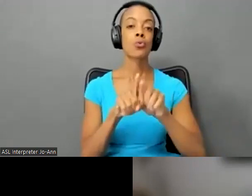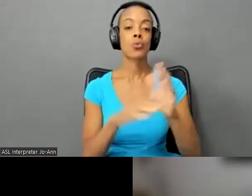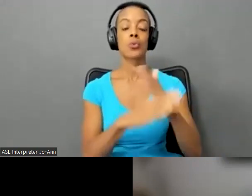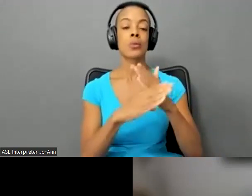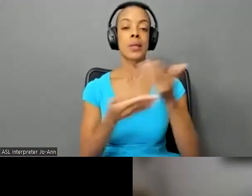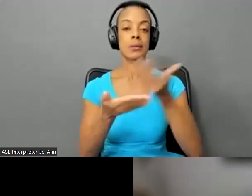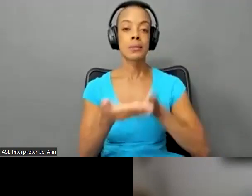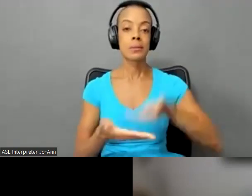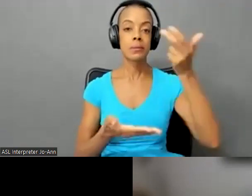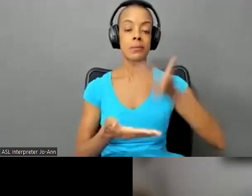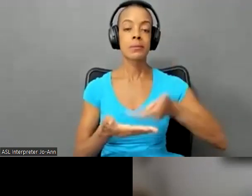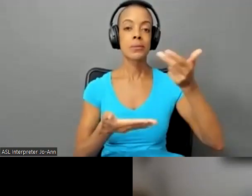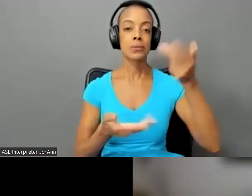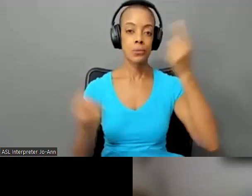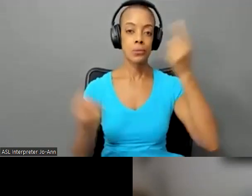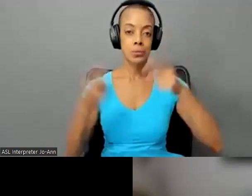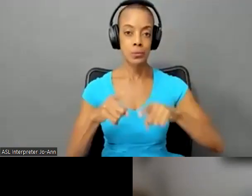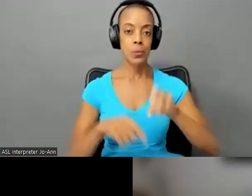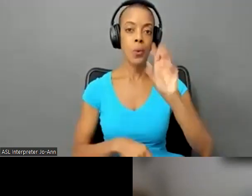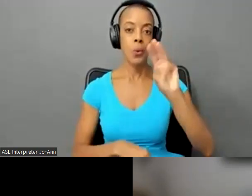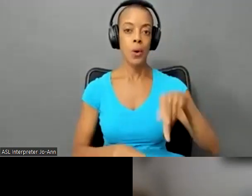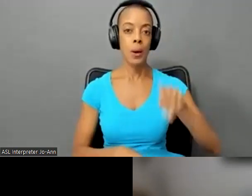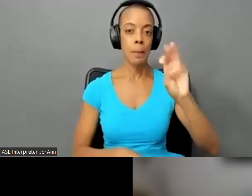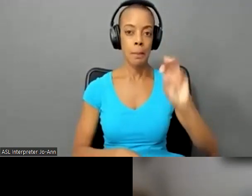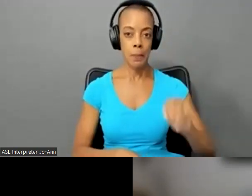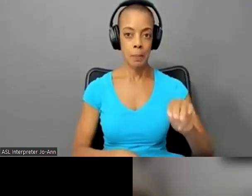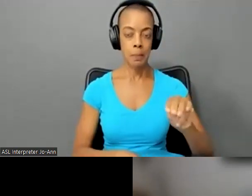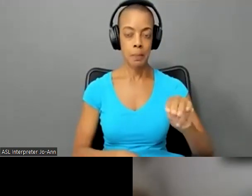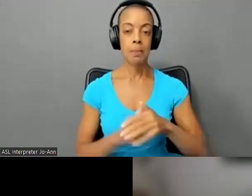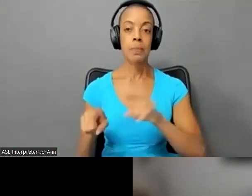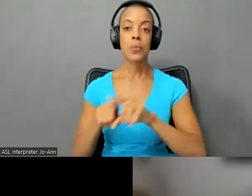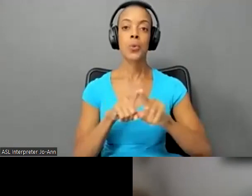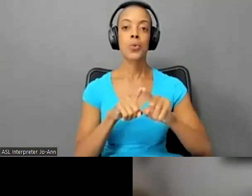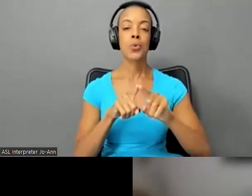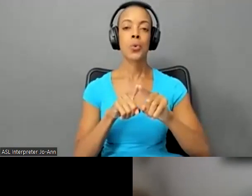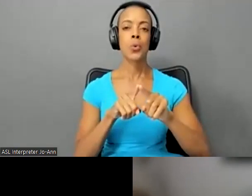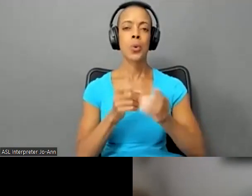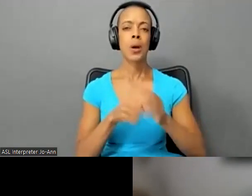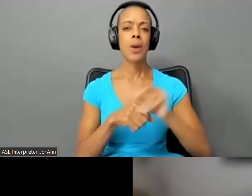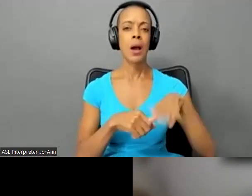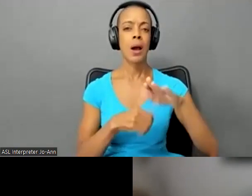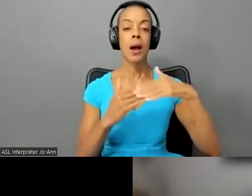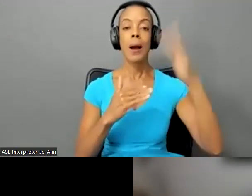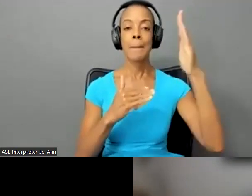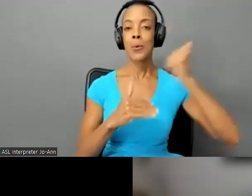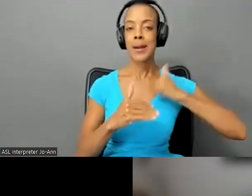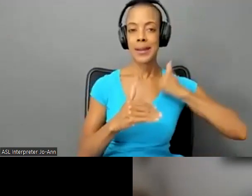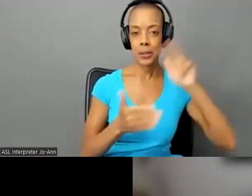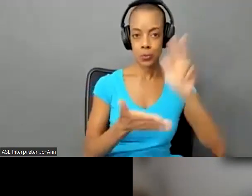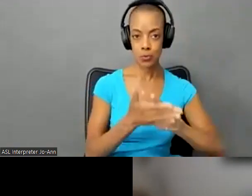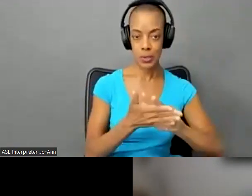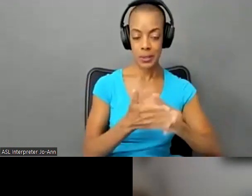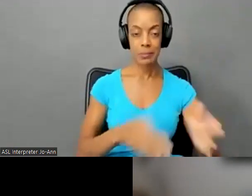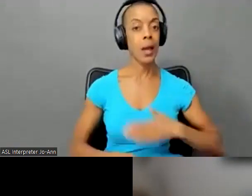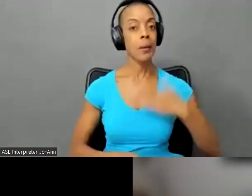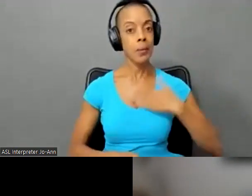One Spoon Wampum Agreement, but is also covered by the Upper Canada's Treaty. I am glad to reside and work